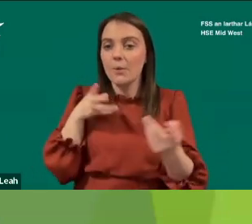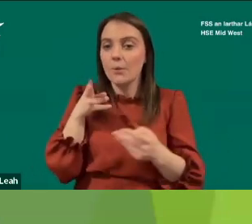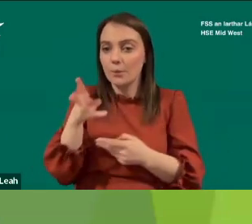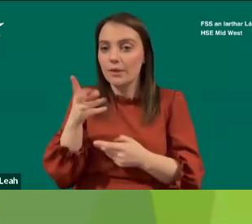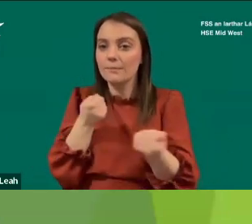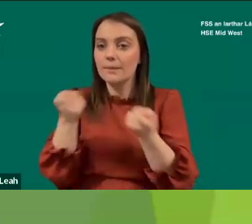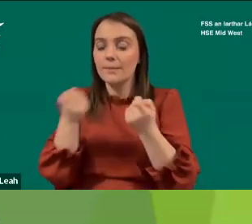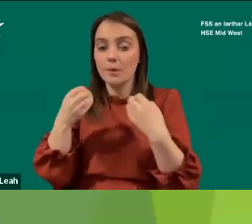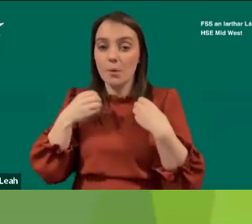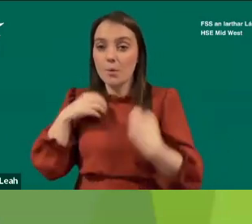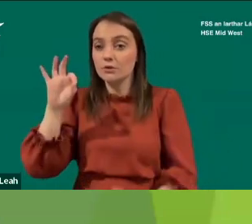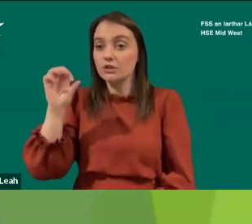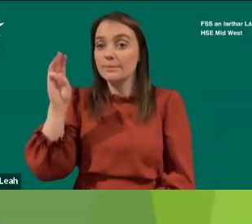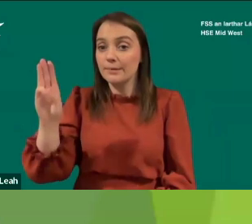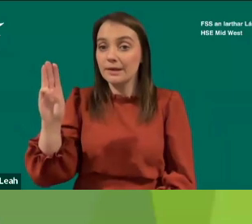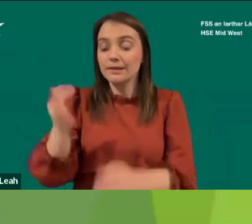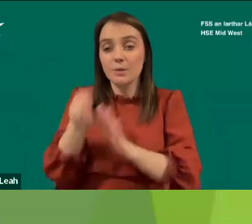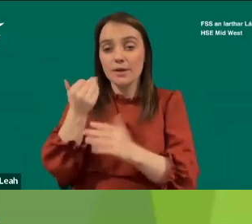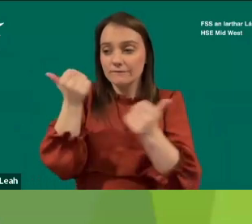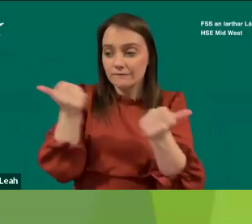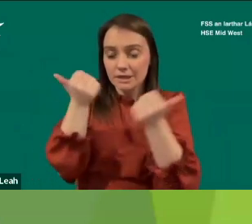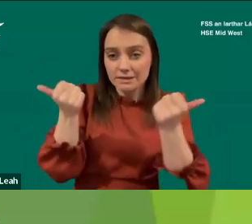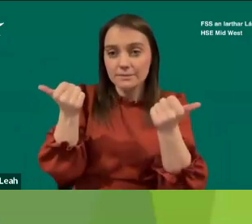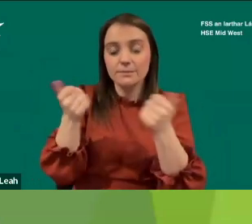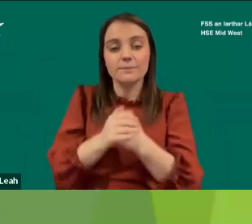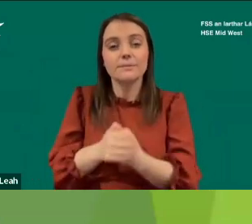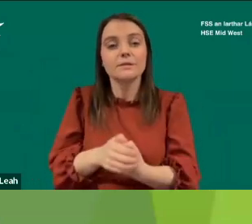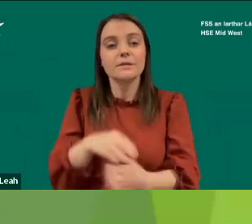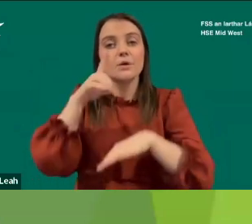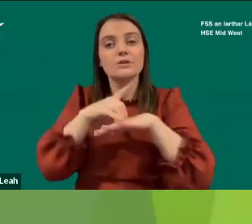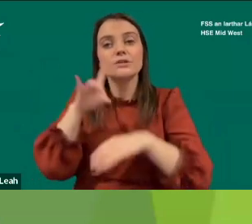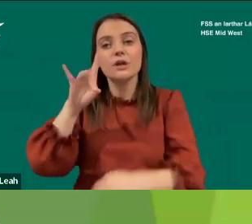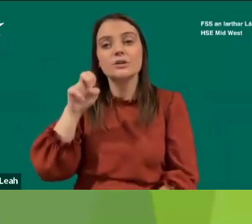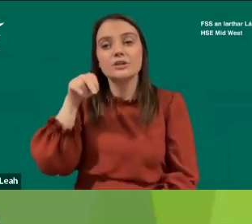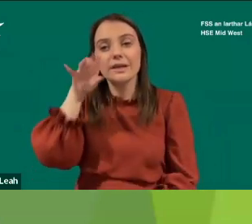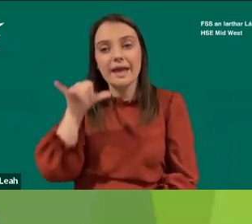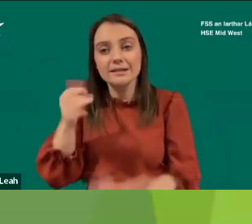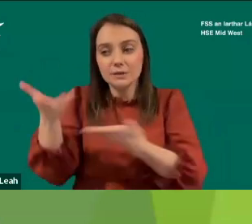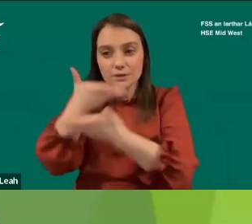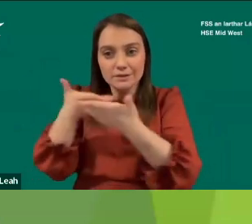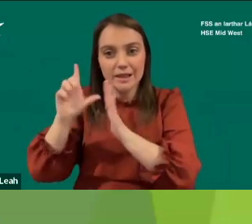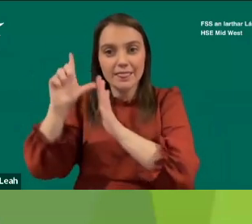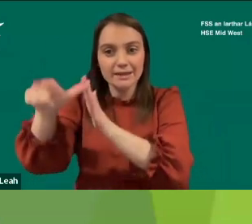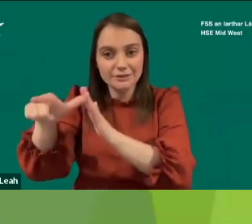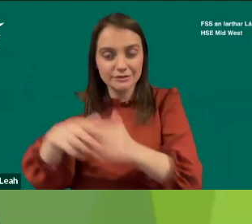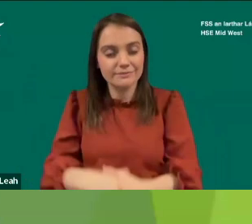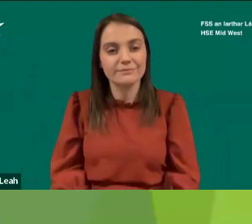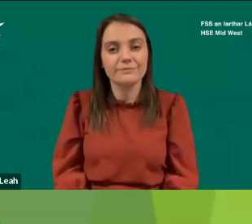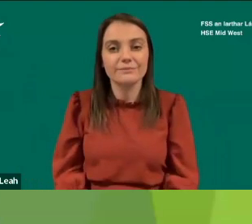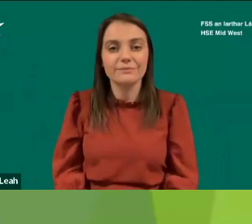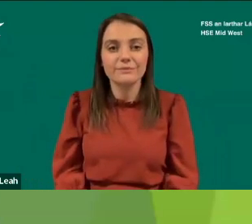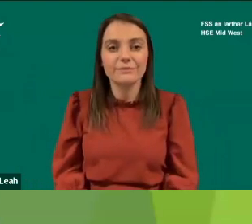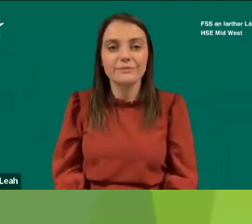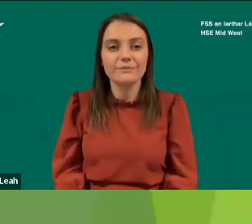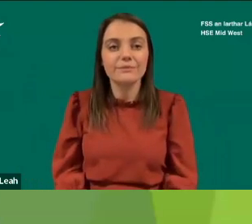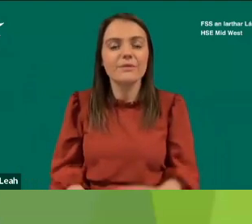well by your GP if you're experiencing any symptoms. And Dr. Kennedy is going to speak to you all about that later.